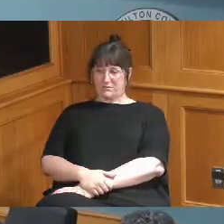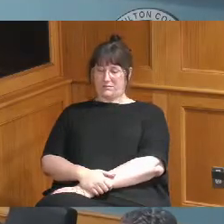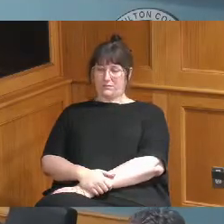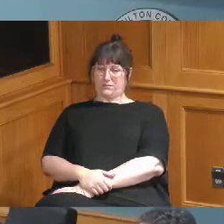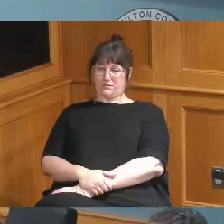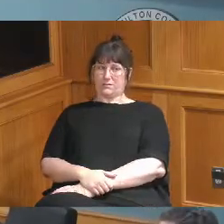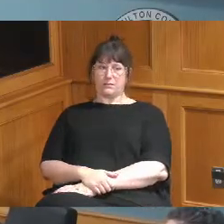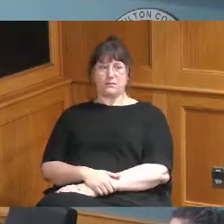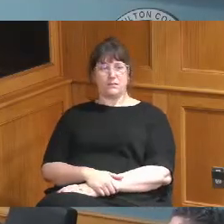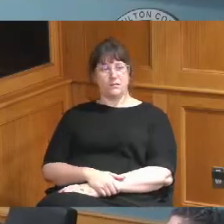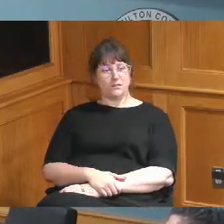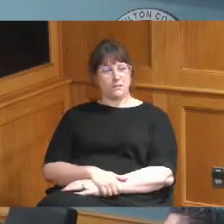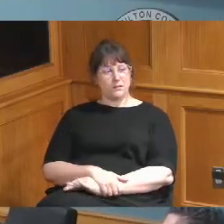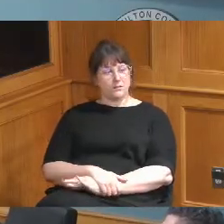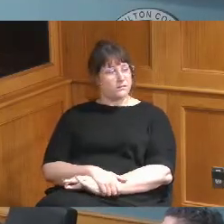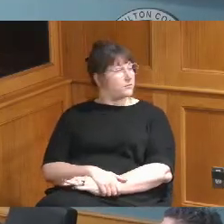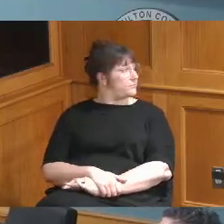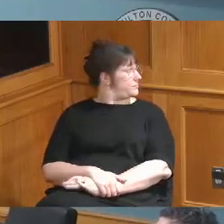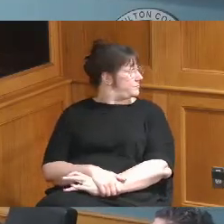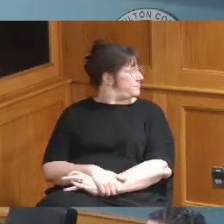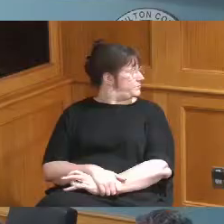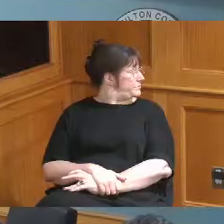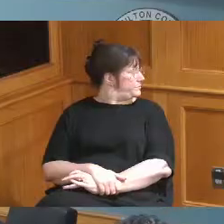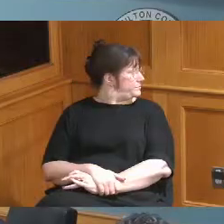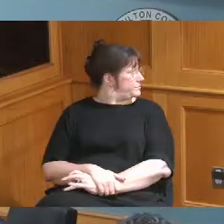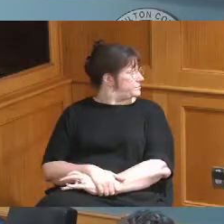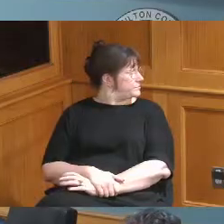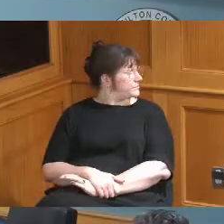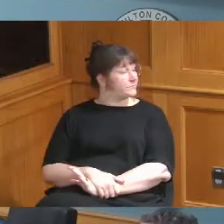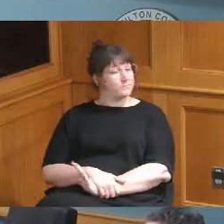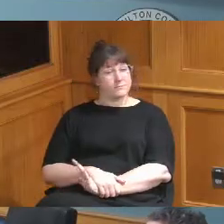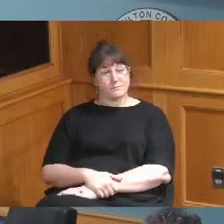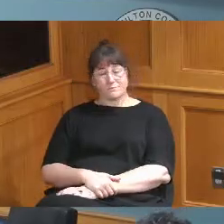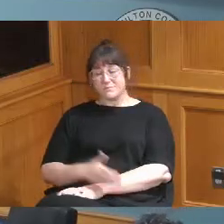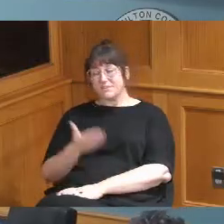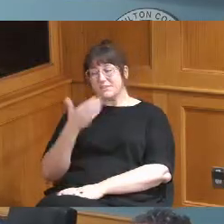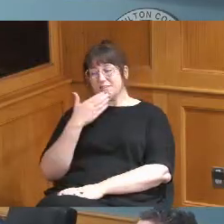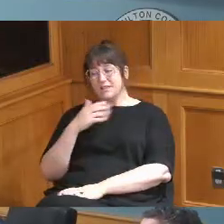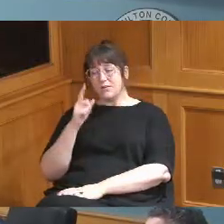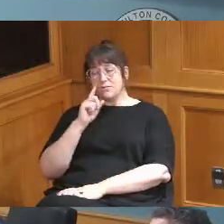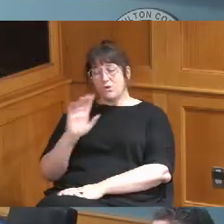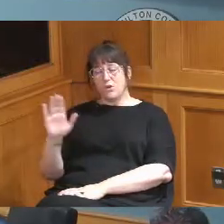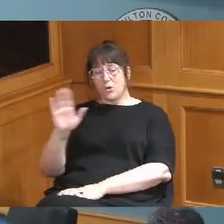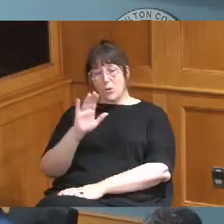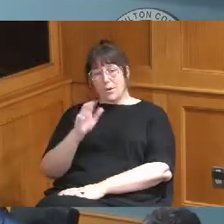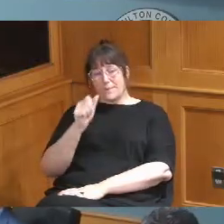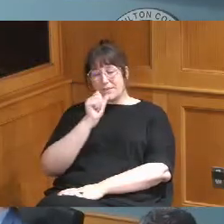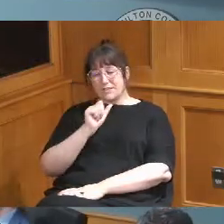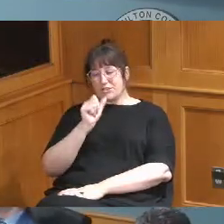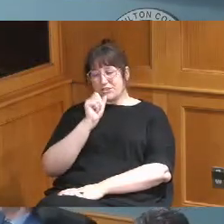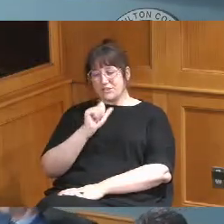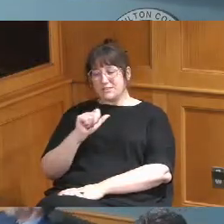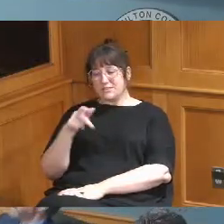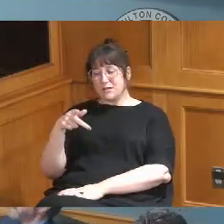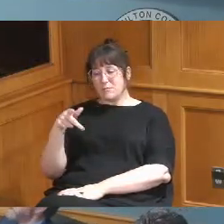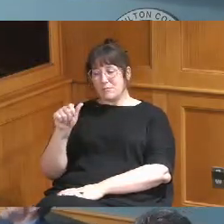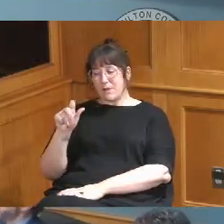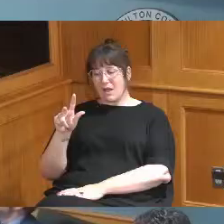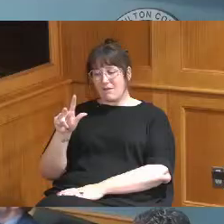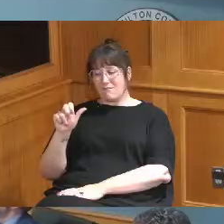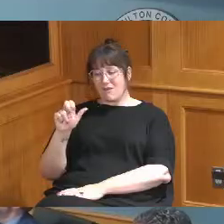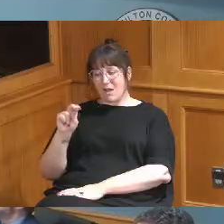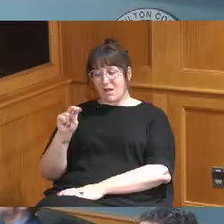presentation. The clerk of courts is here. Thank you for your patience. Pavan Parikh is here. He's going to talk about